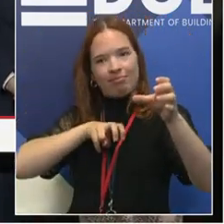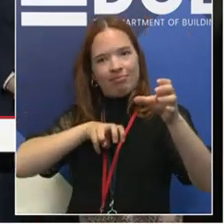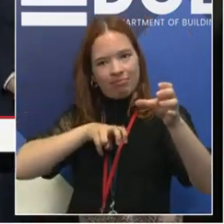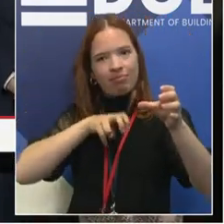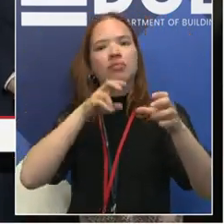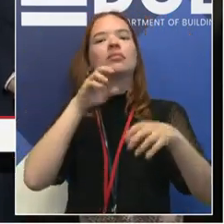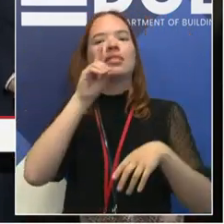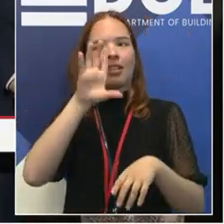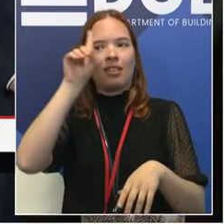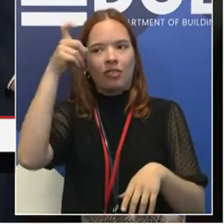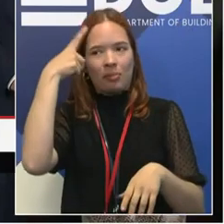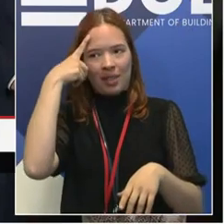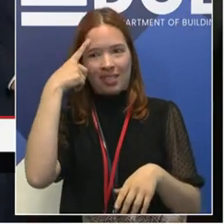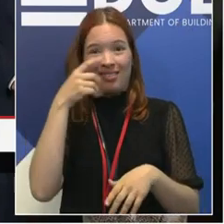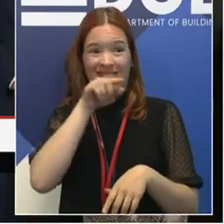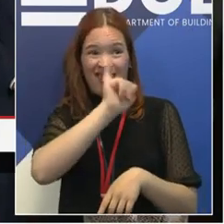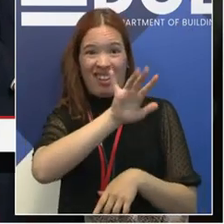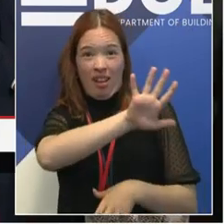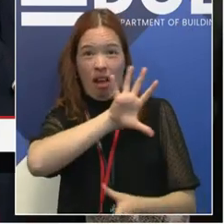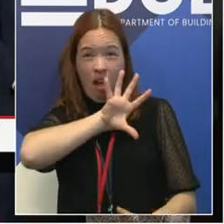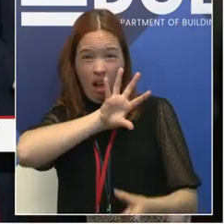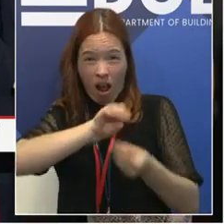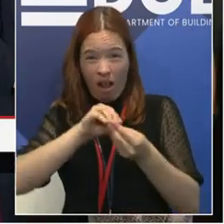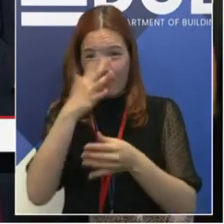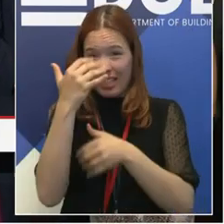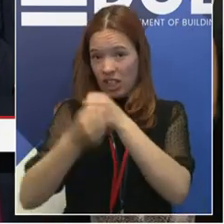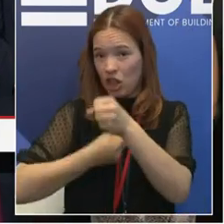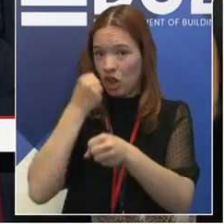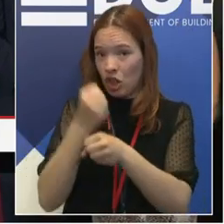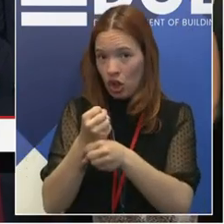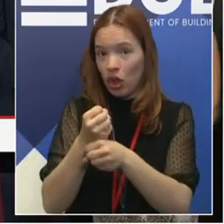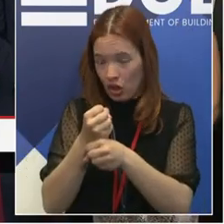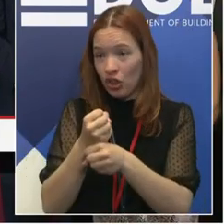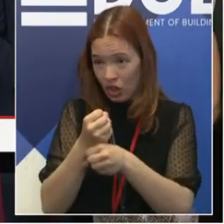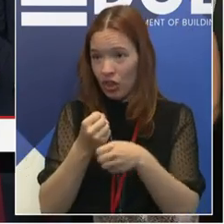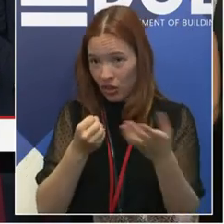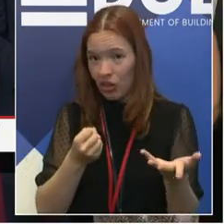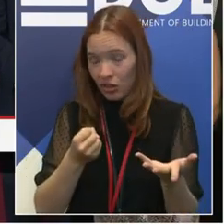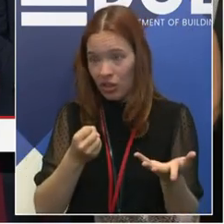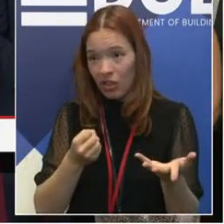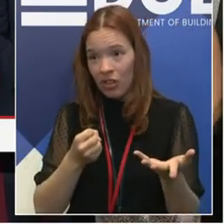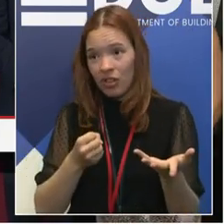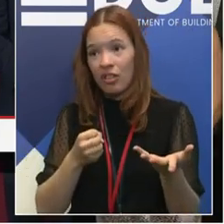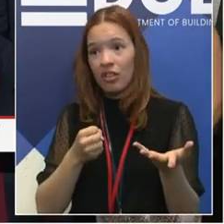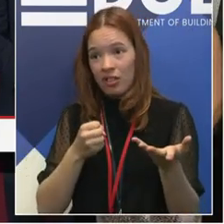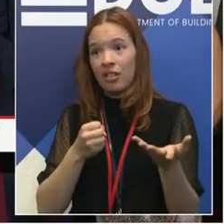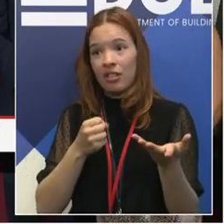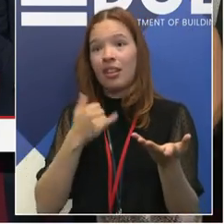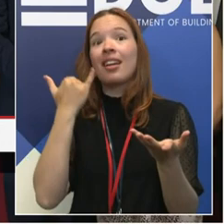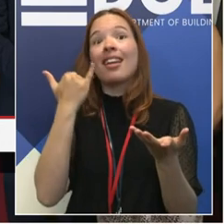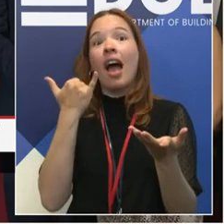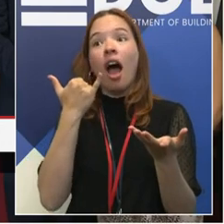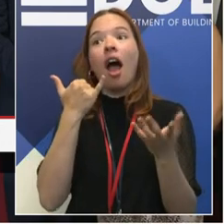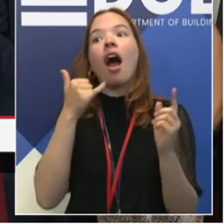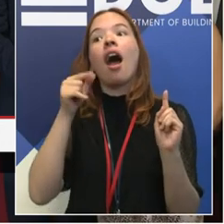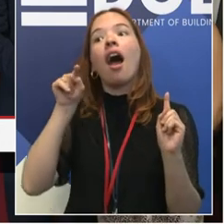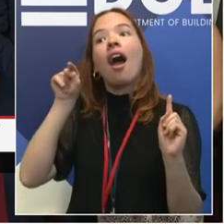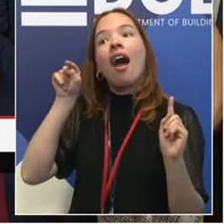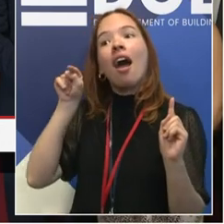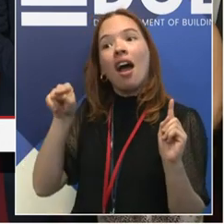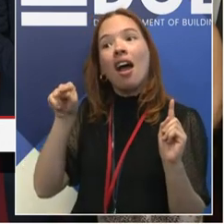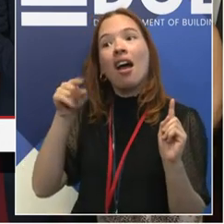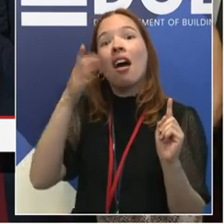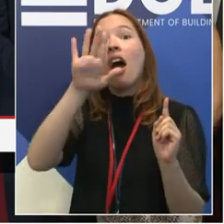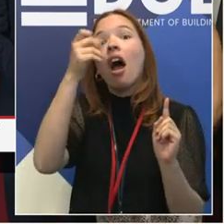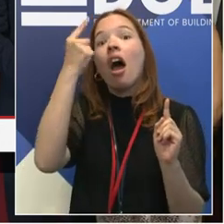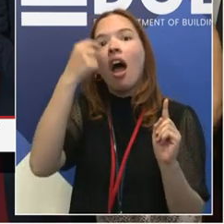service. And it turns out I have appointed Director Chopra 4 times to executive posts in